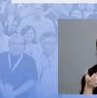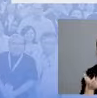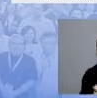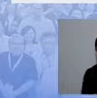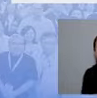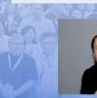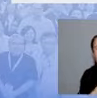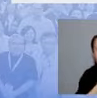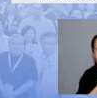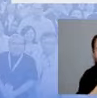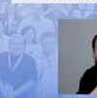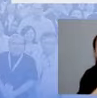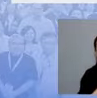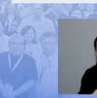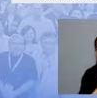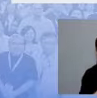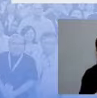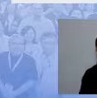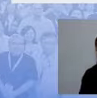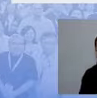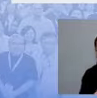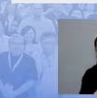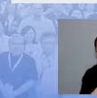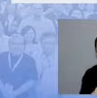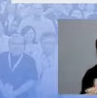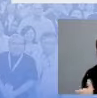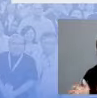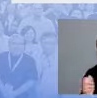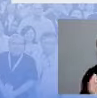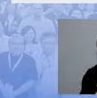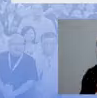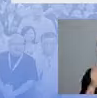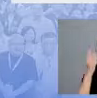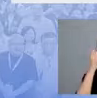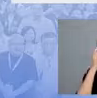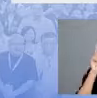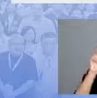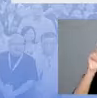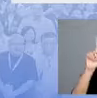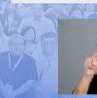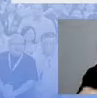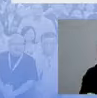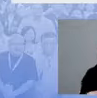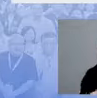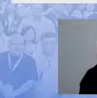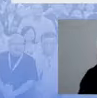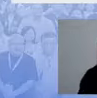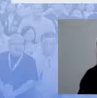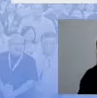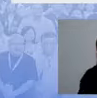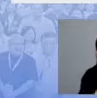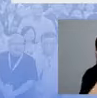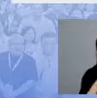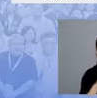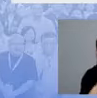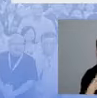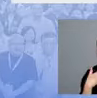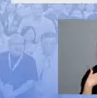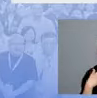in terms of monitoring the national plans together with Dr. Khairi later on. And apart from the 3, we also